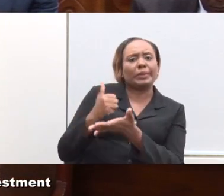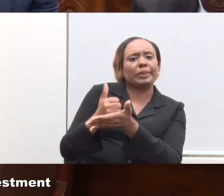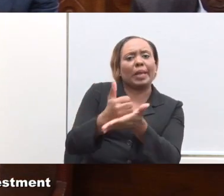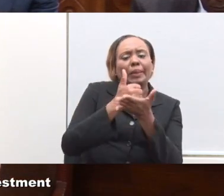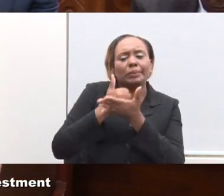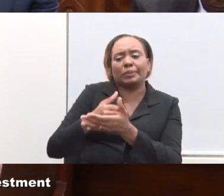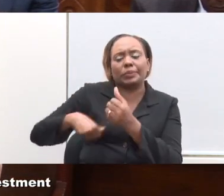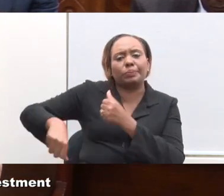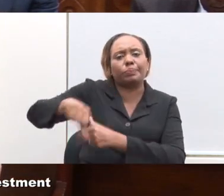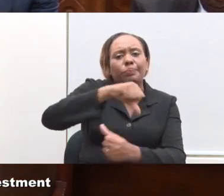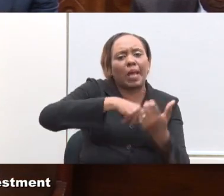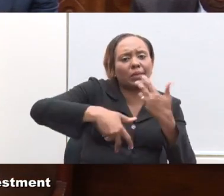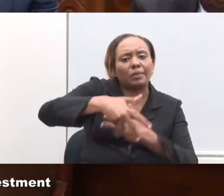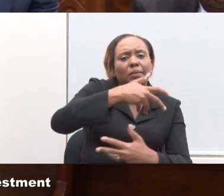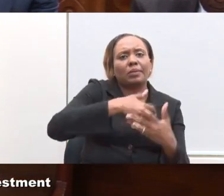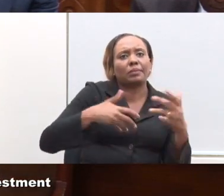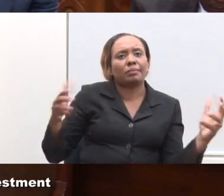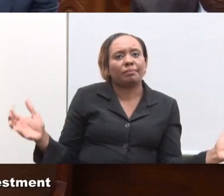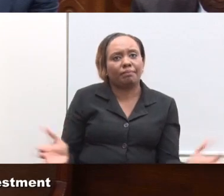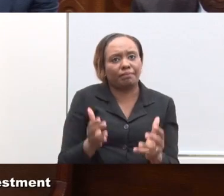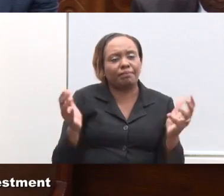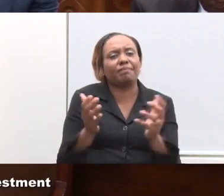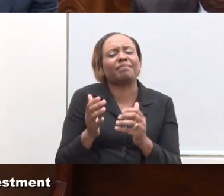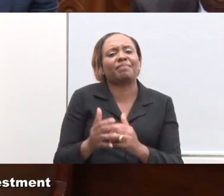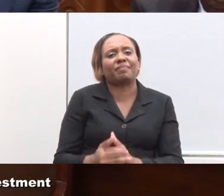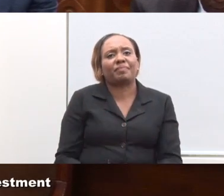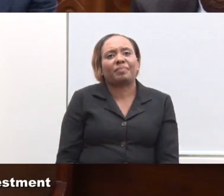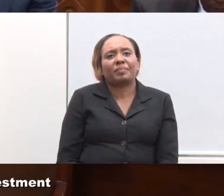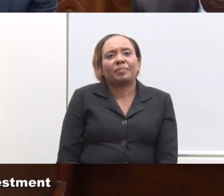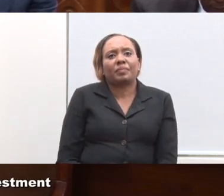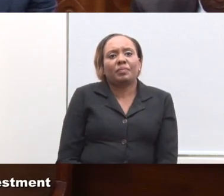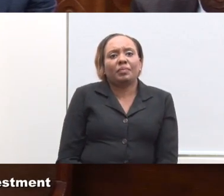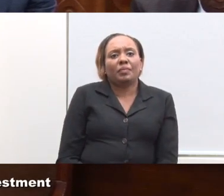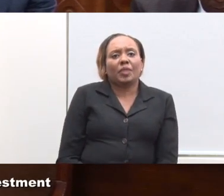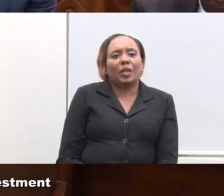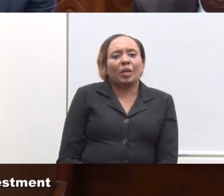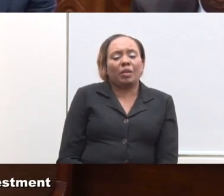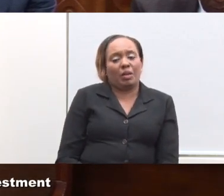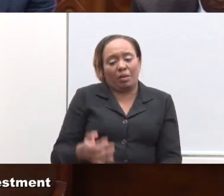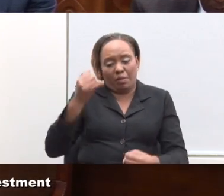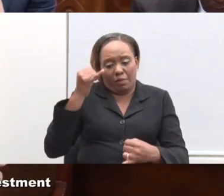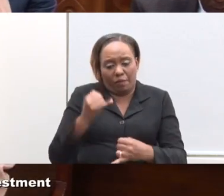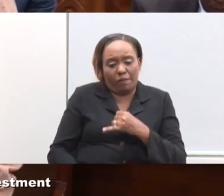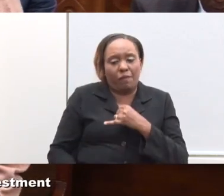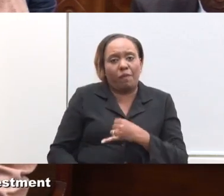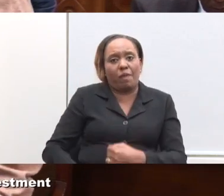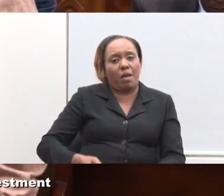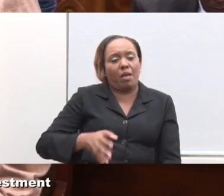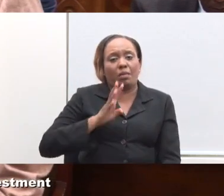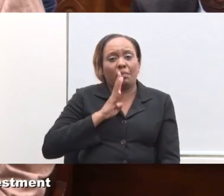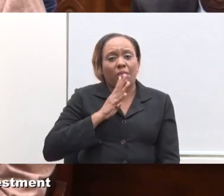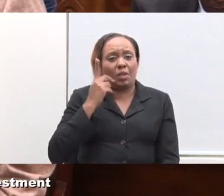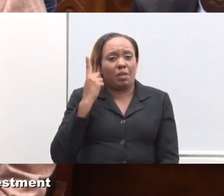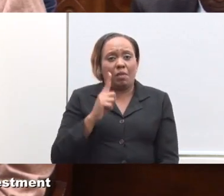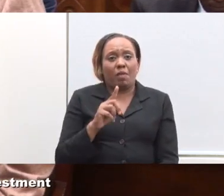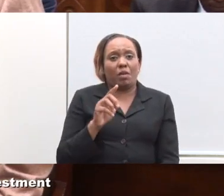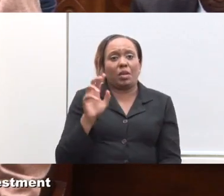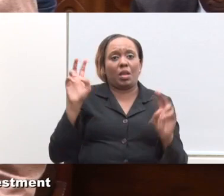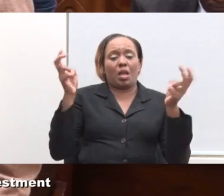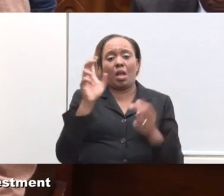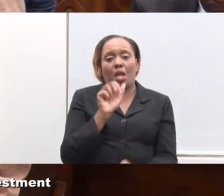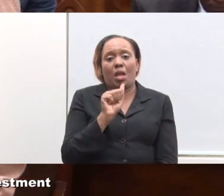Speaker, as we close this appropriation bill in the second reading